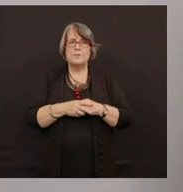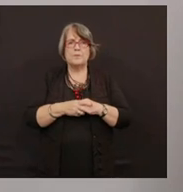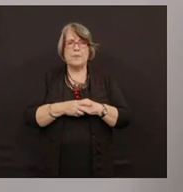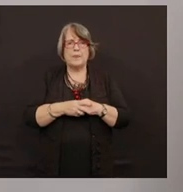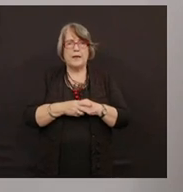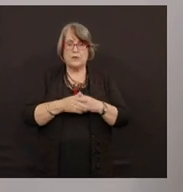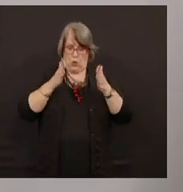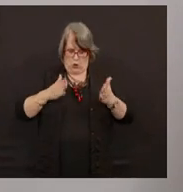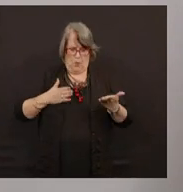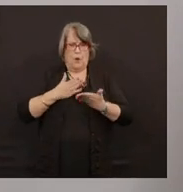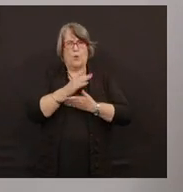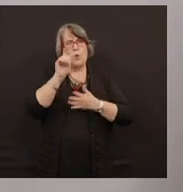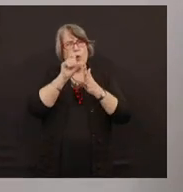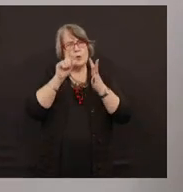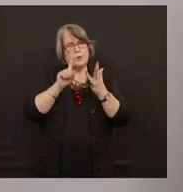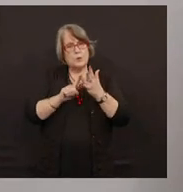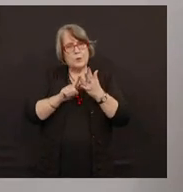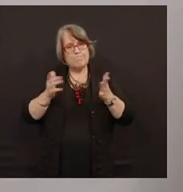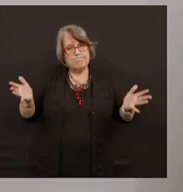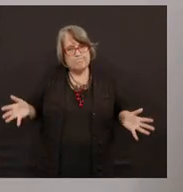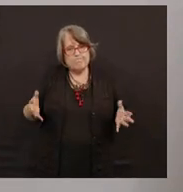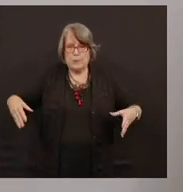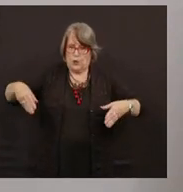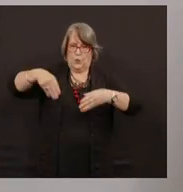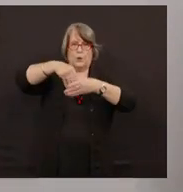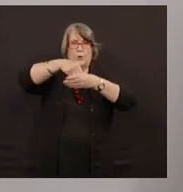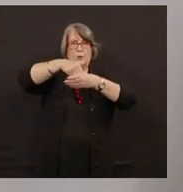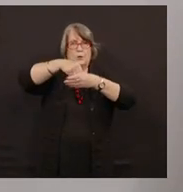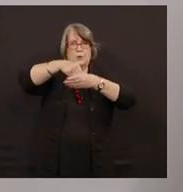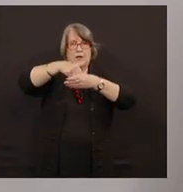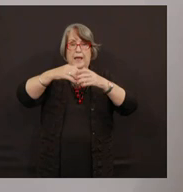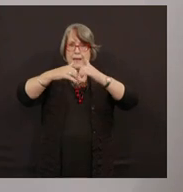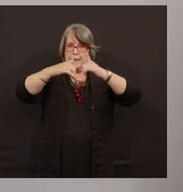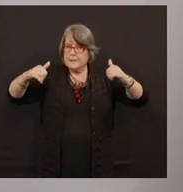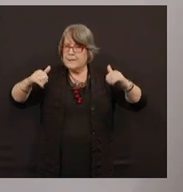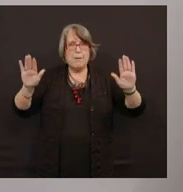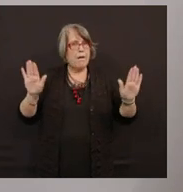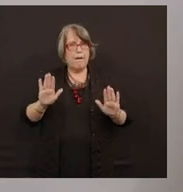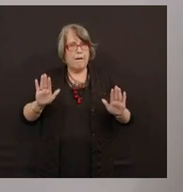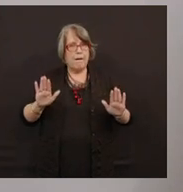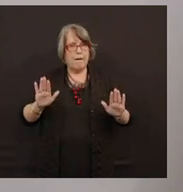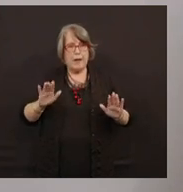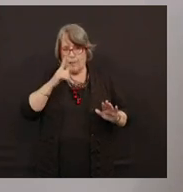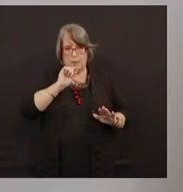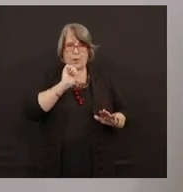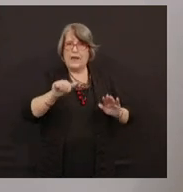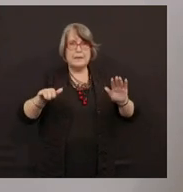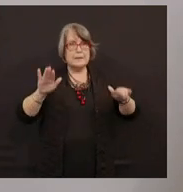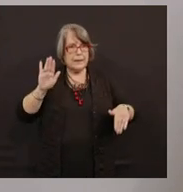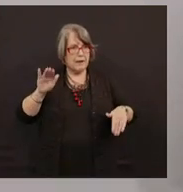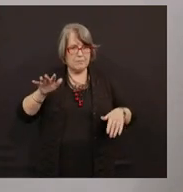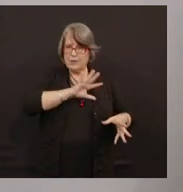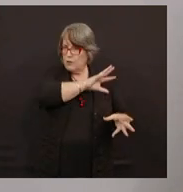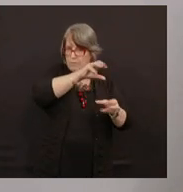What a human rights approach does is promote inclusion and removal of segregation and people's citizenship across all of the areas